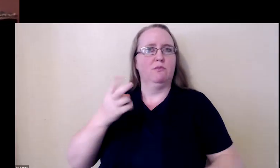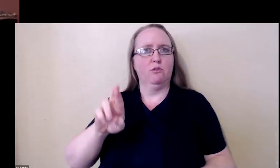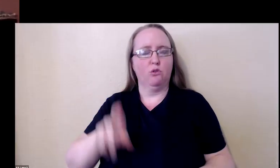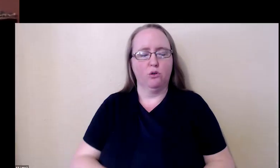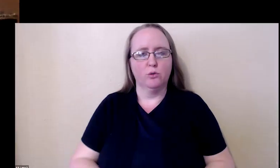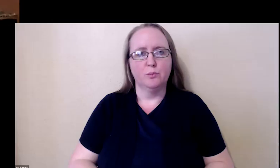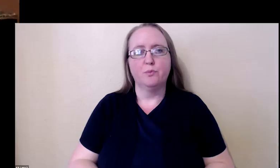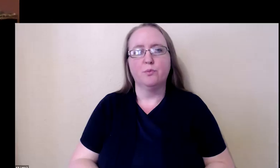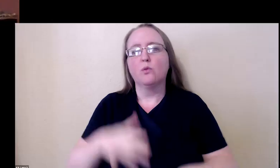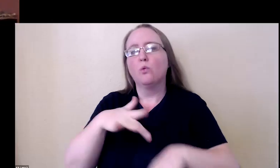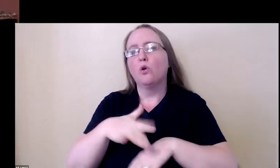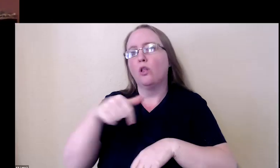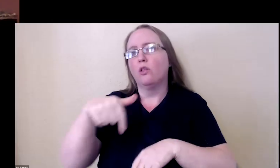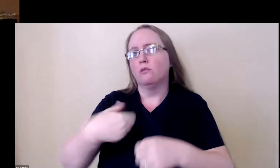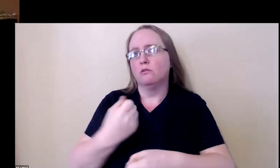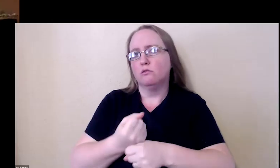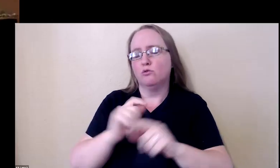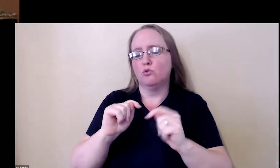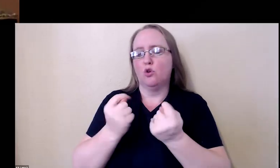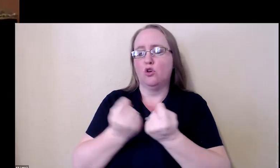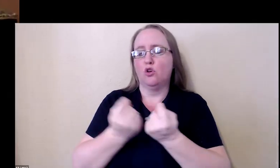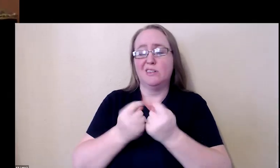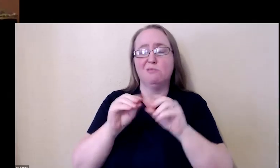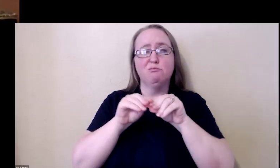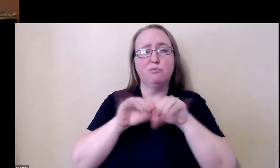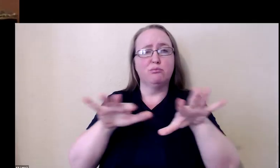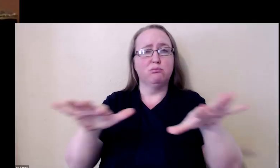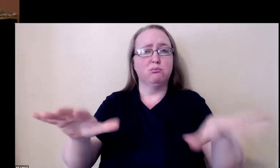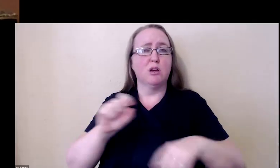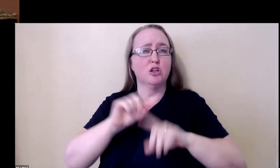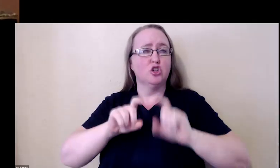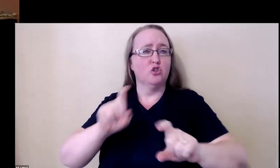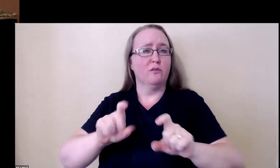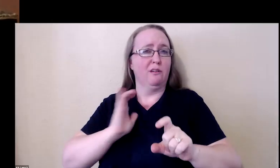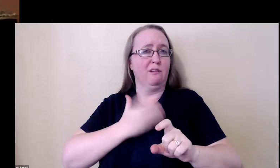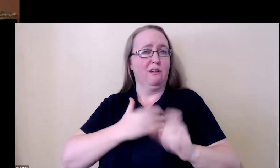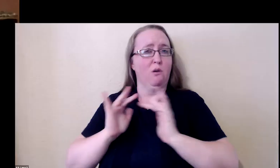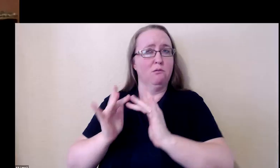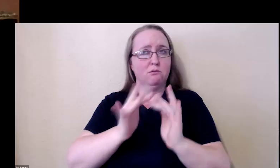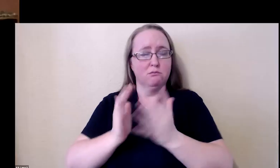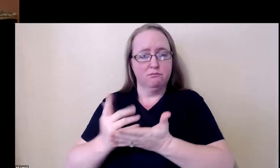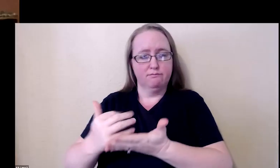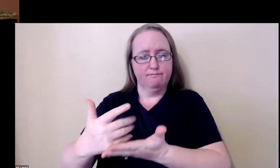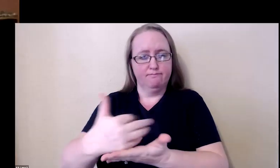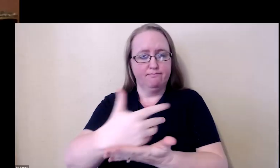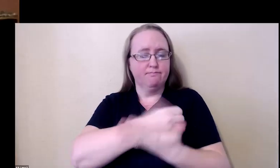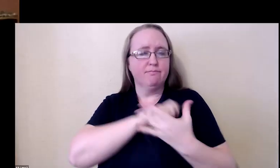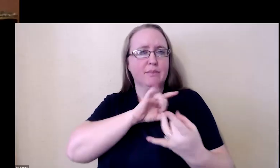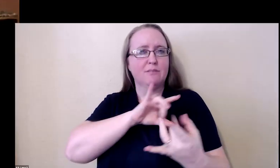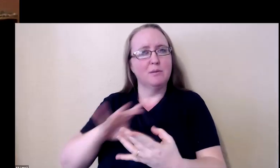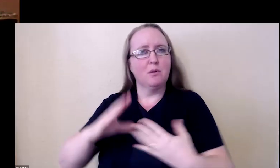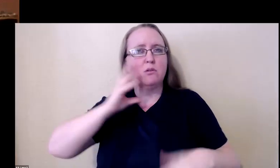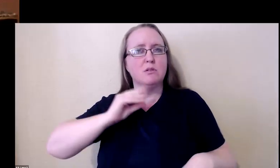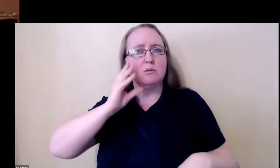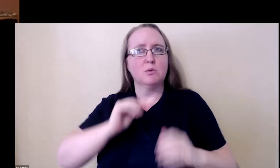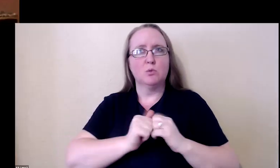So earlier this year, our team launched a survey across our statewide network to gather feedback on people's experiences with